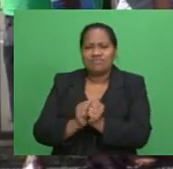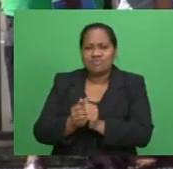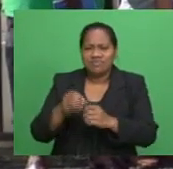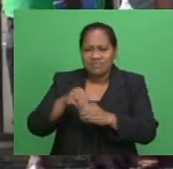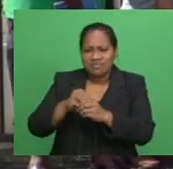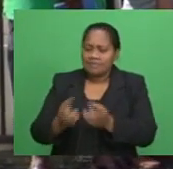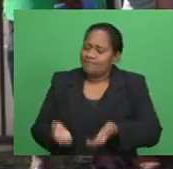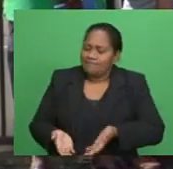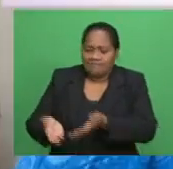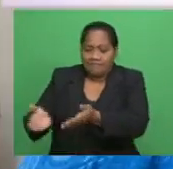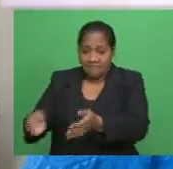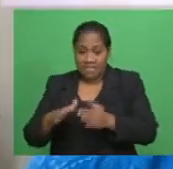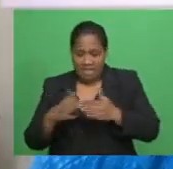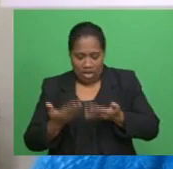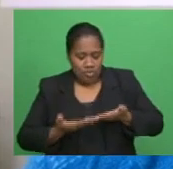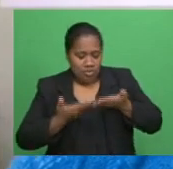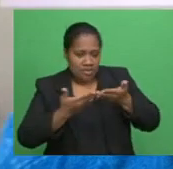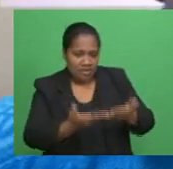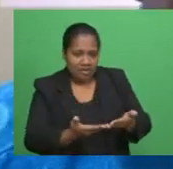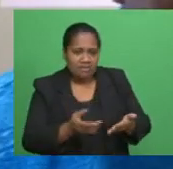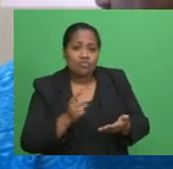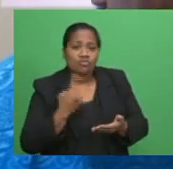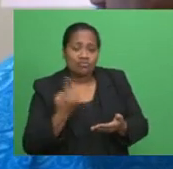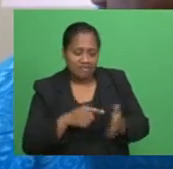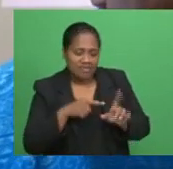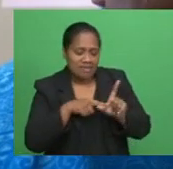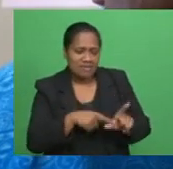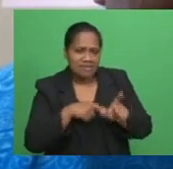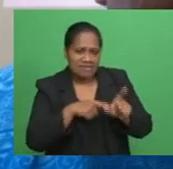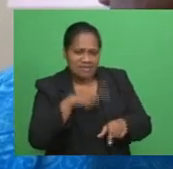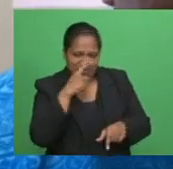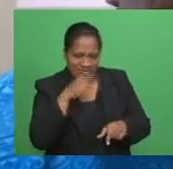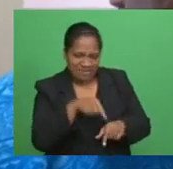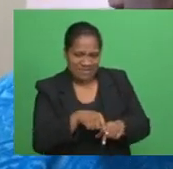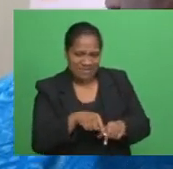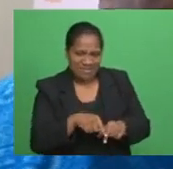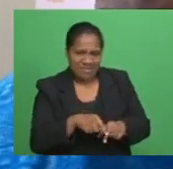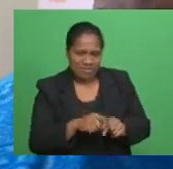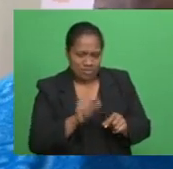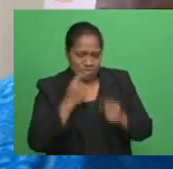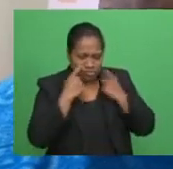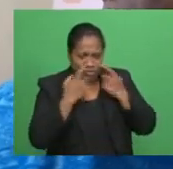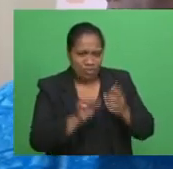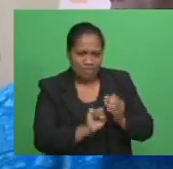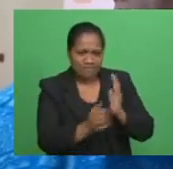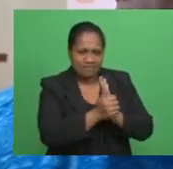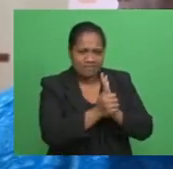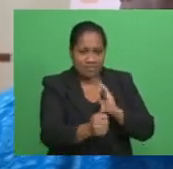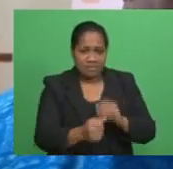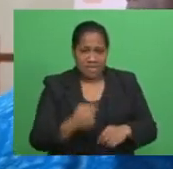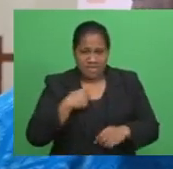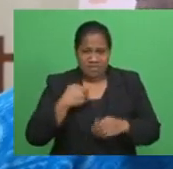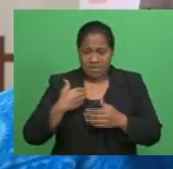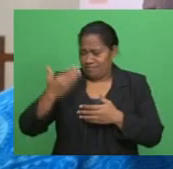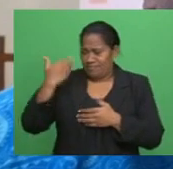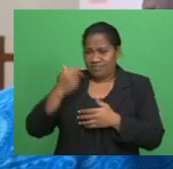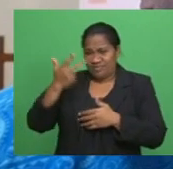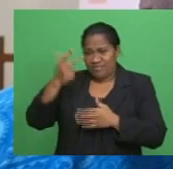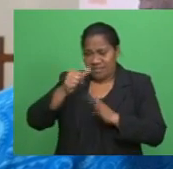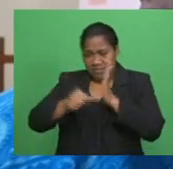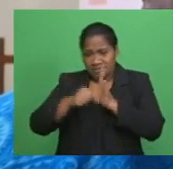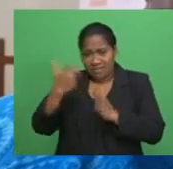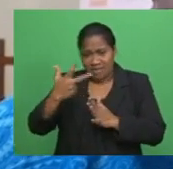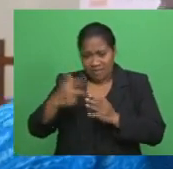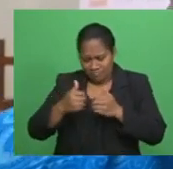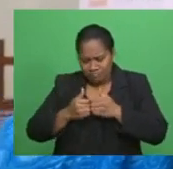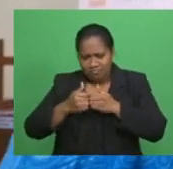to showcase their talent. Age is catching up. I've been playing since 18 years old, and